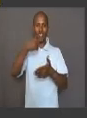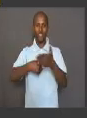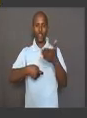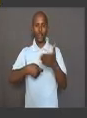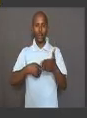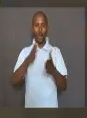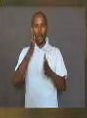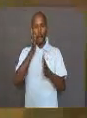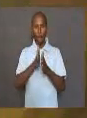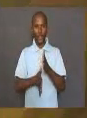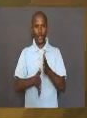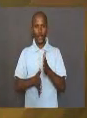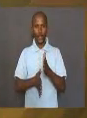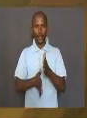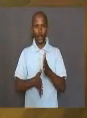happen.